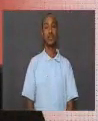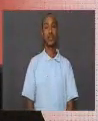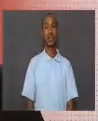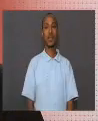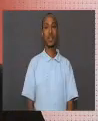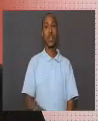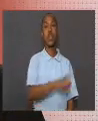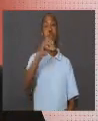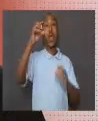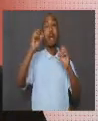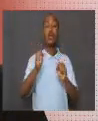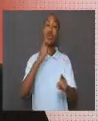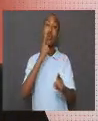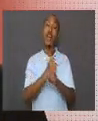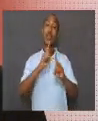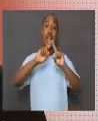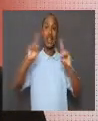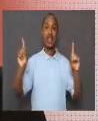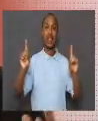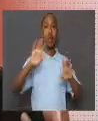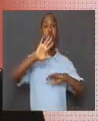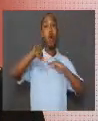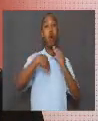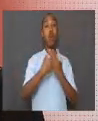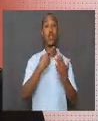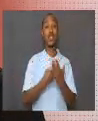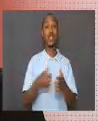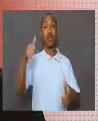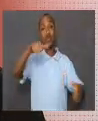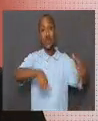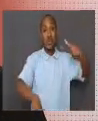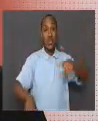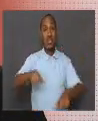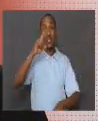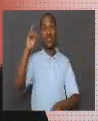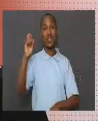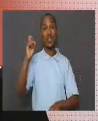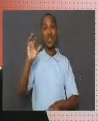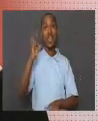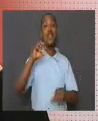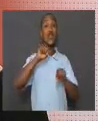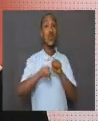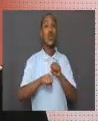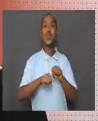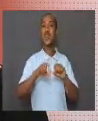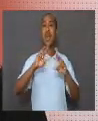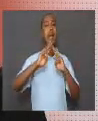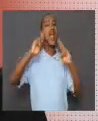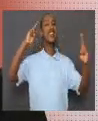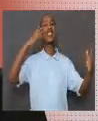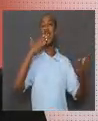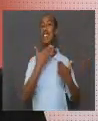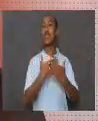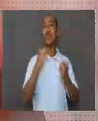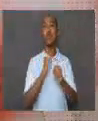Were you able to correctly identify all these contributions? If so, excellent work.